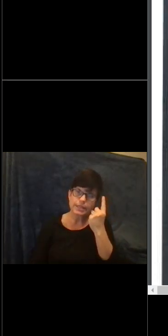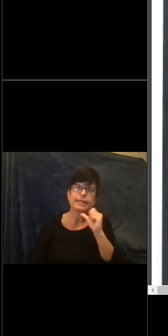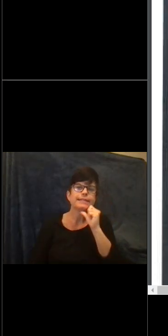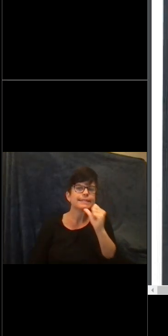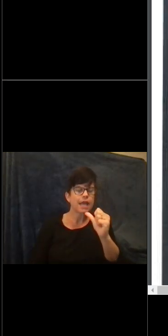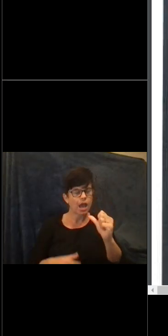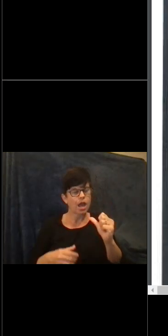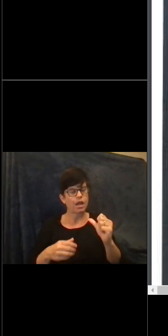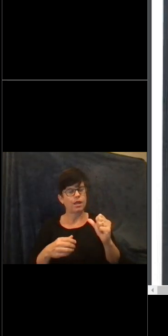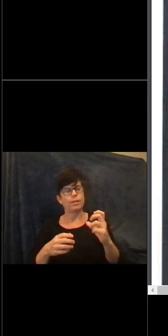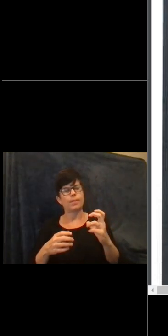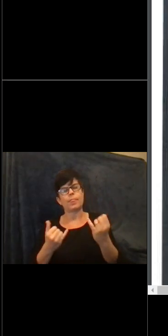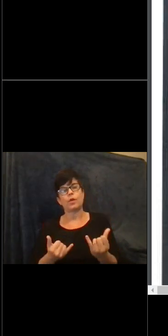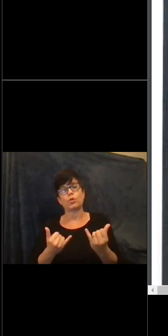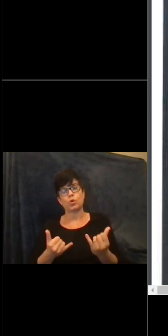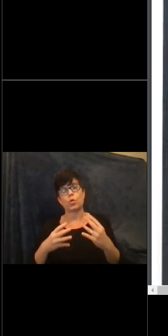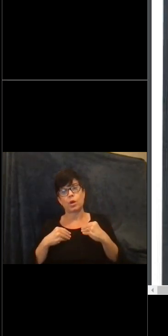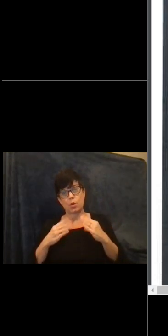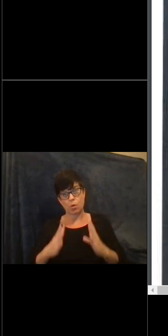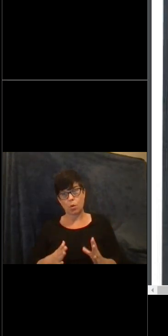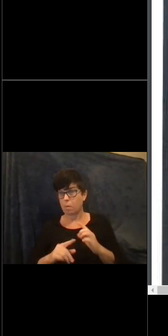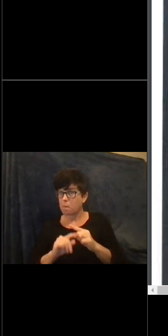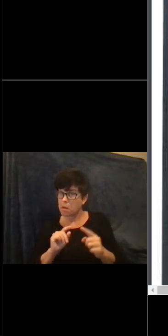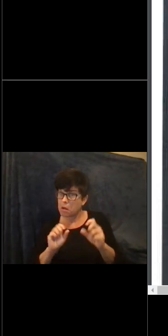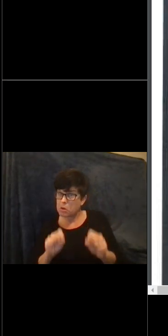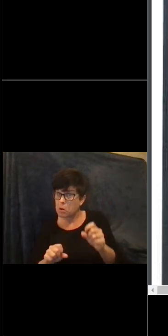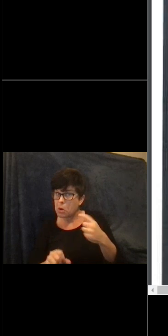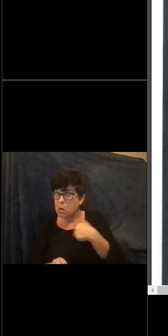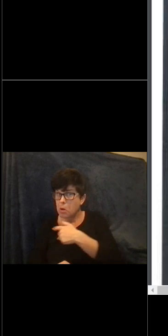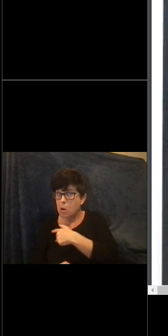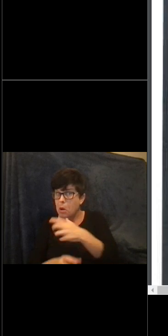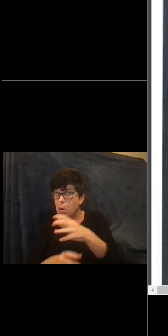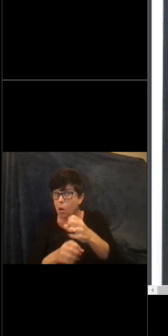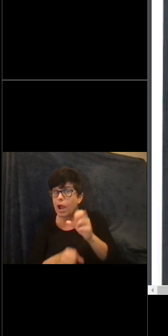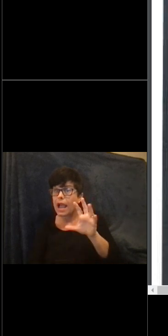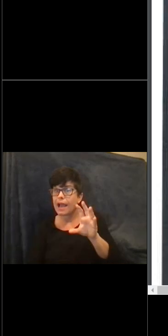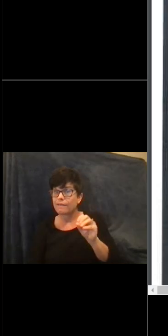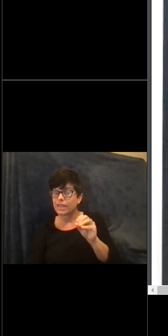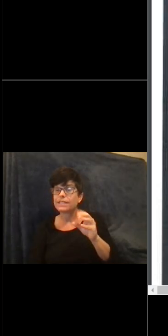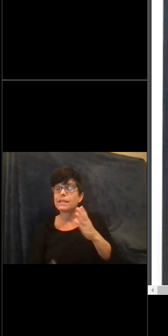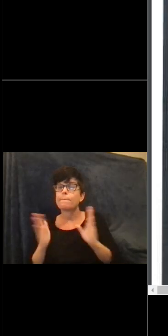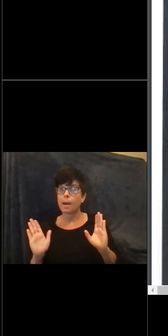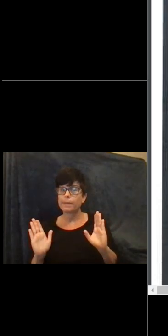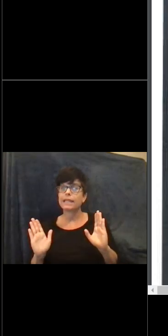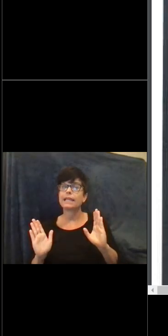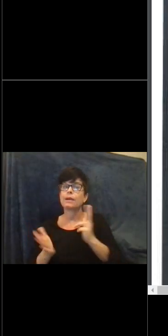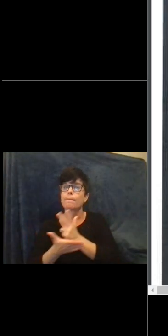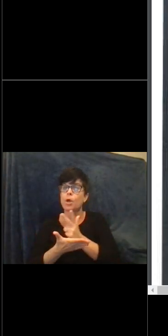owner, that's understandable, but could we potentially get 50 public parking spaces